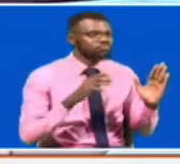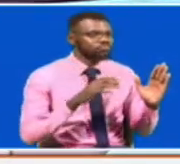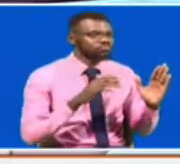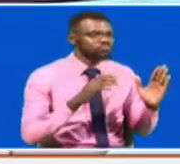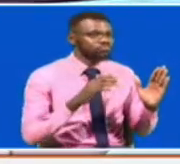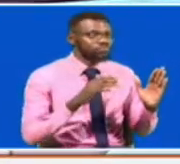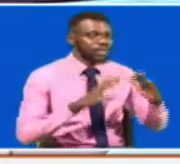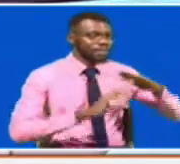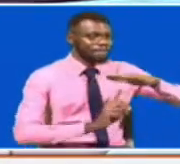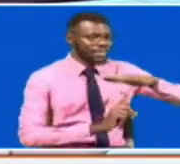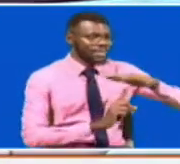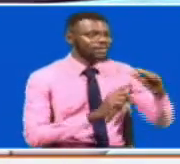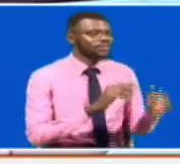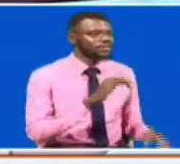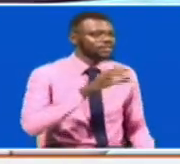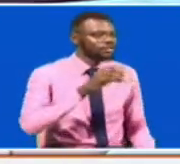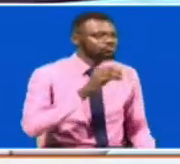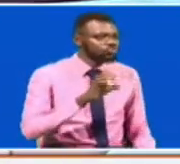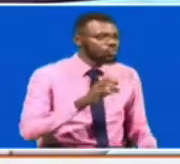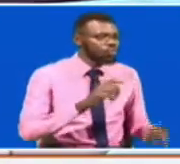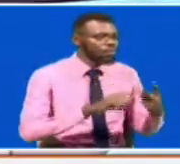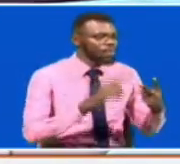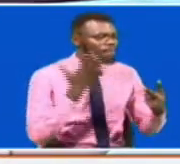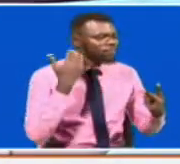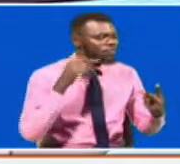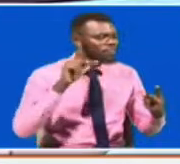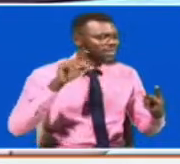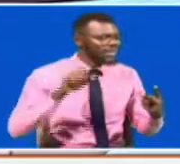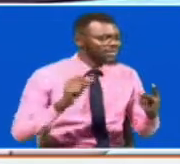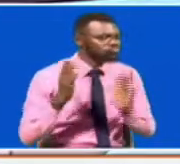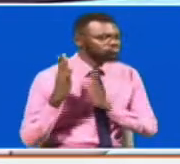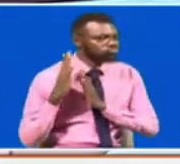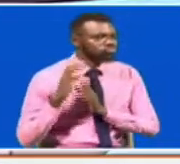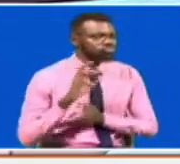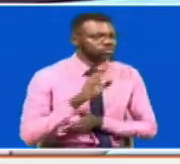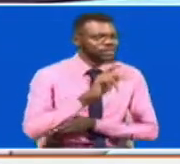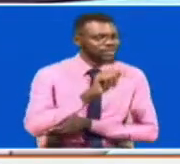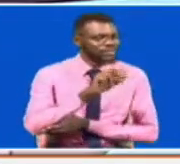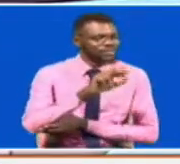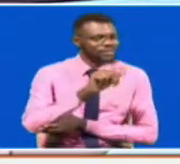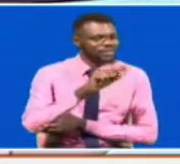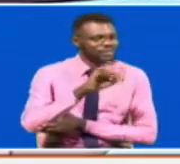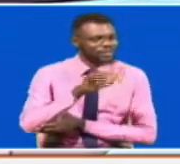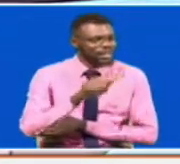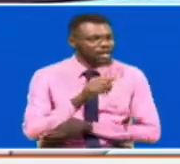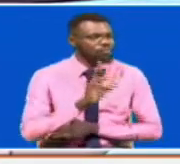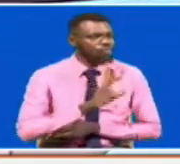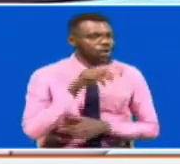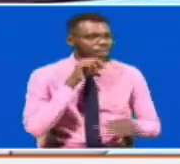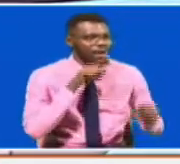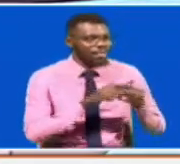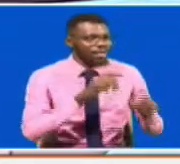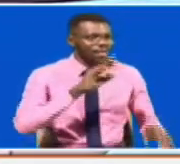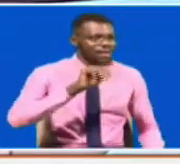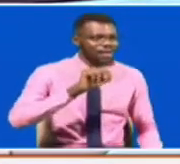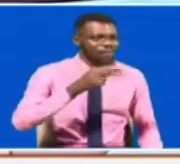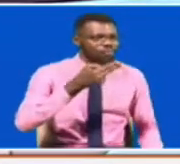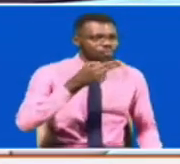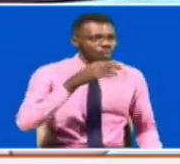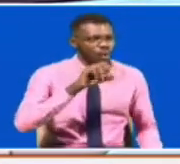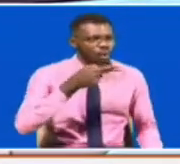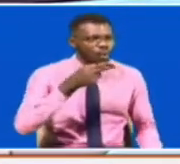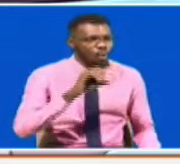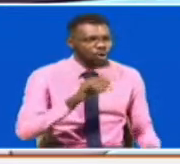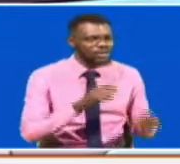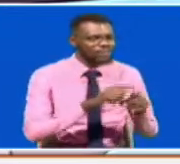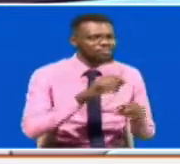Joe Musheru, former Interior PS Karanja Kibicho, former President Uhuru Kenyatta's brother, Muhoho Kenyatta, Suna East MP Junet Mohammed,